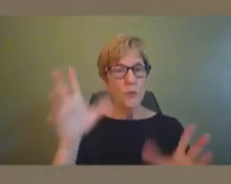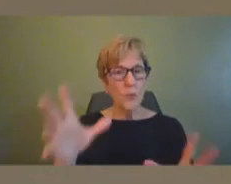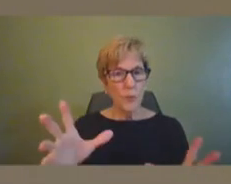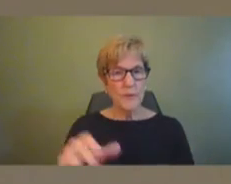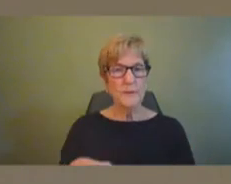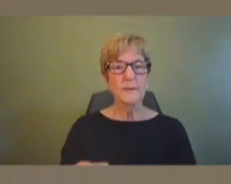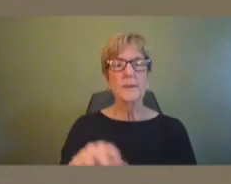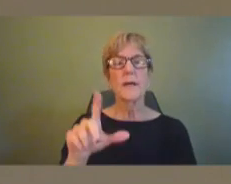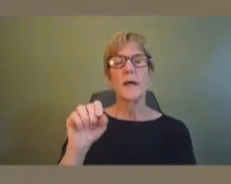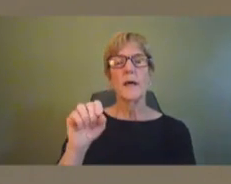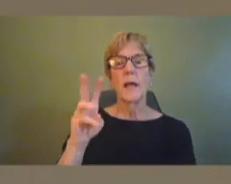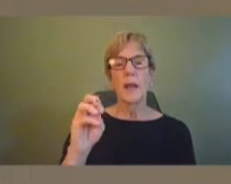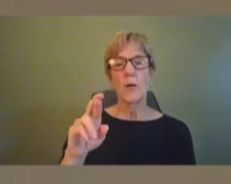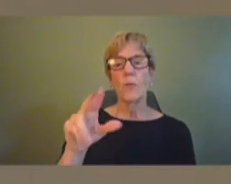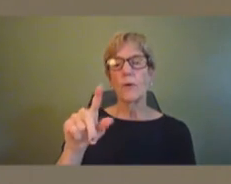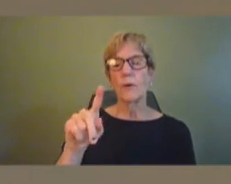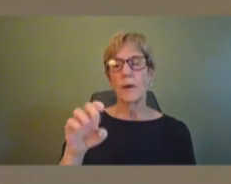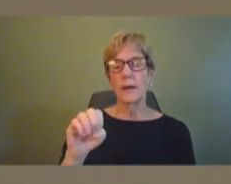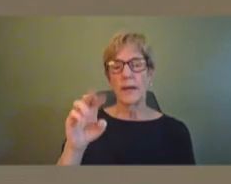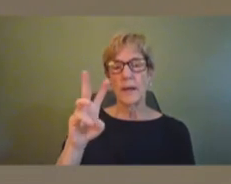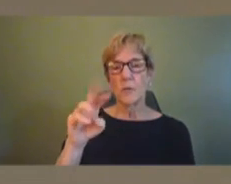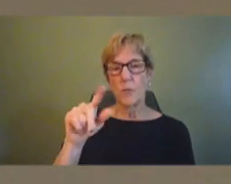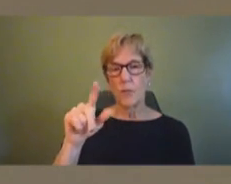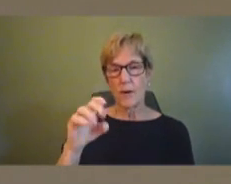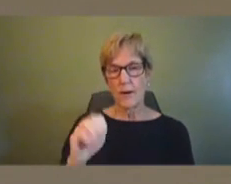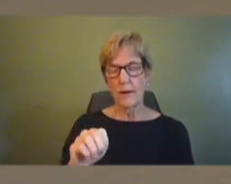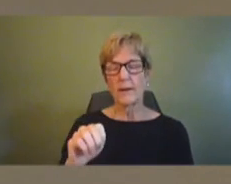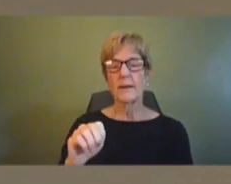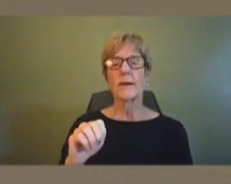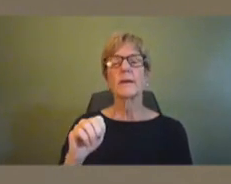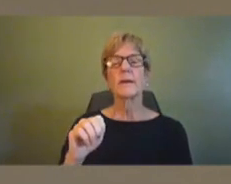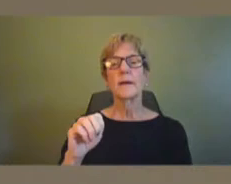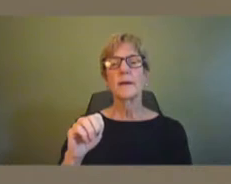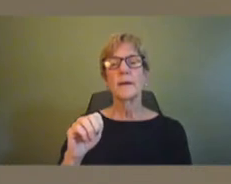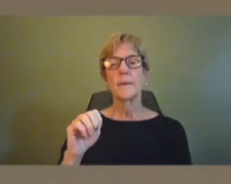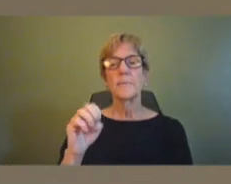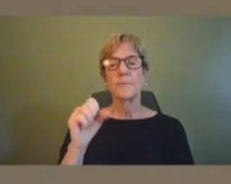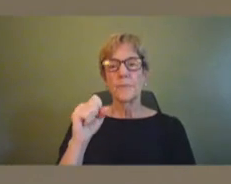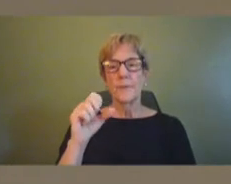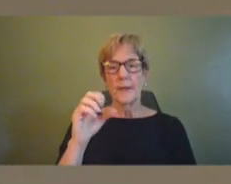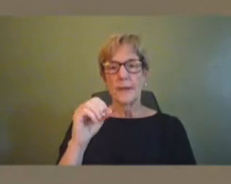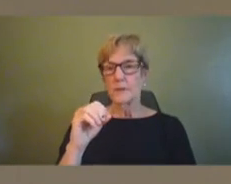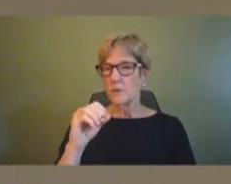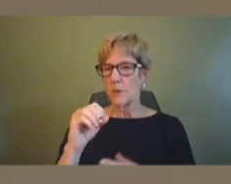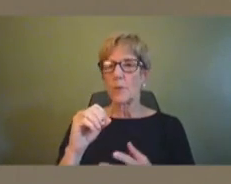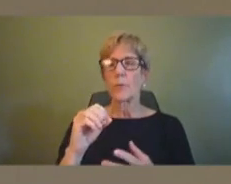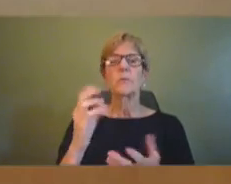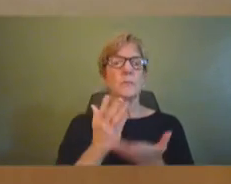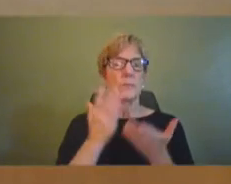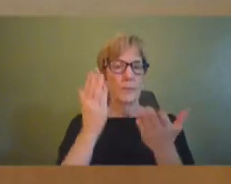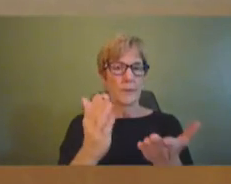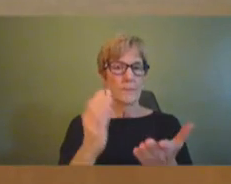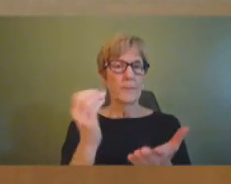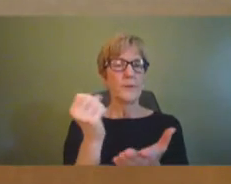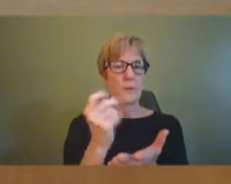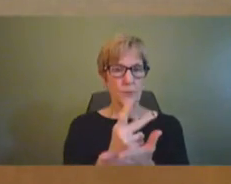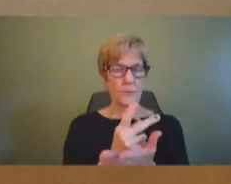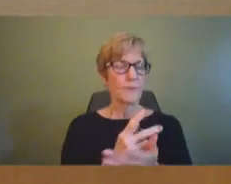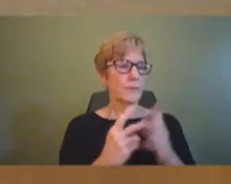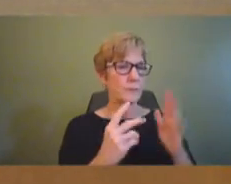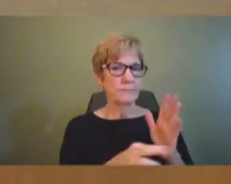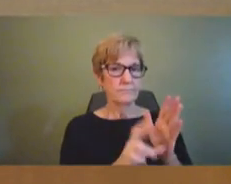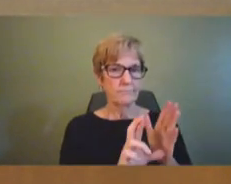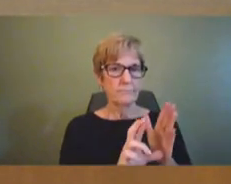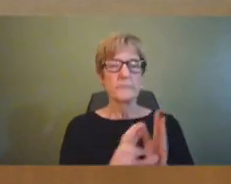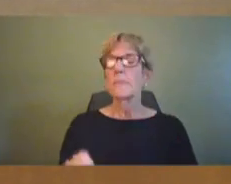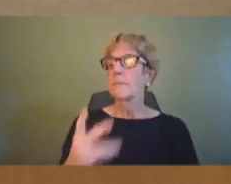critical area staff recommends approval of this petition and so Mr petton will go through um their review you all right thank you Madame mayor